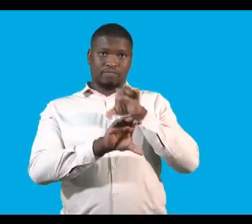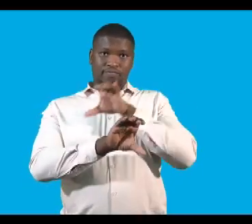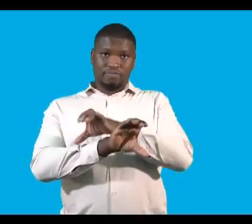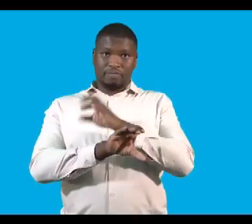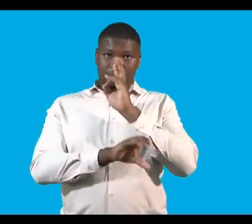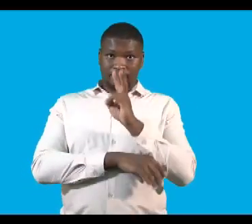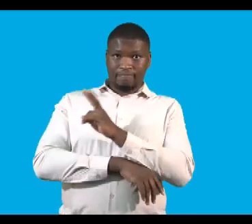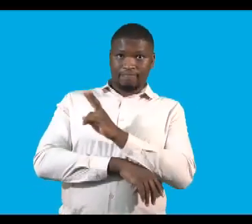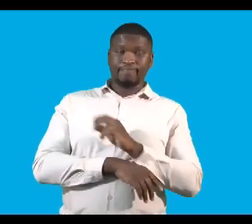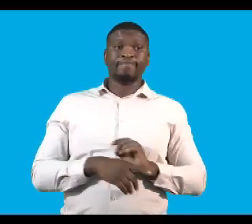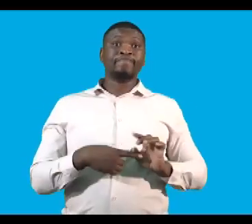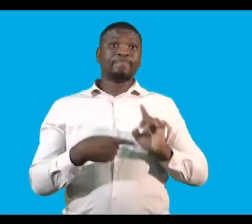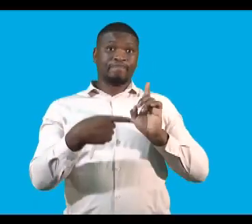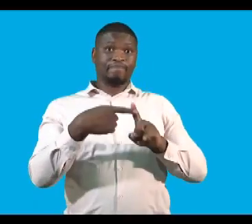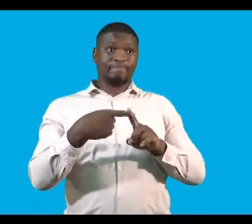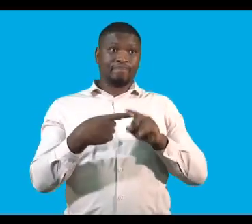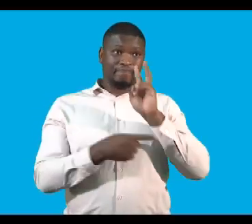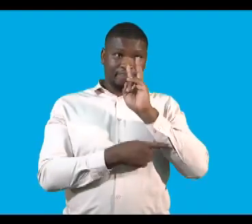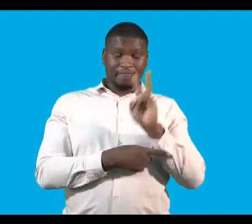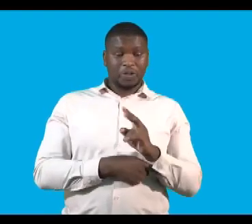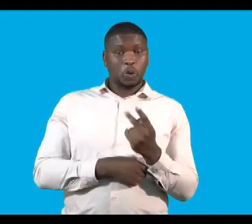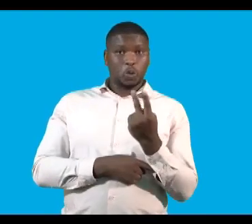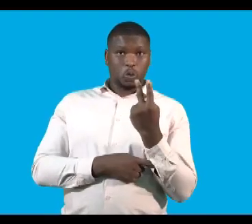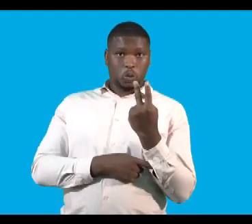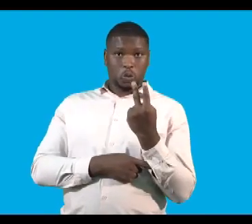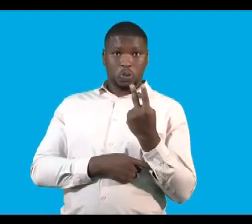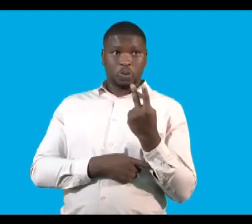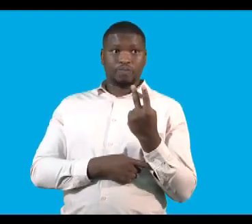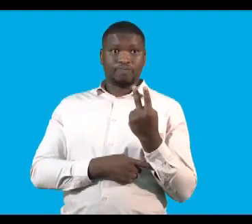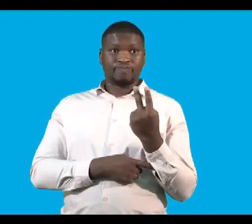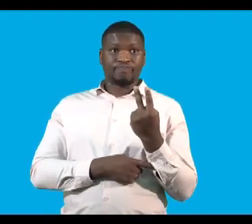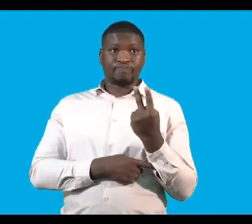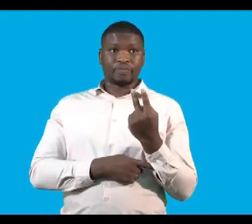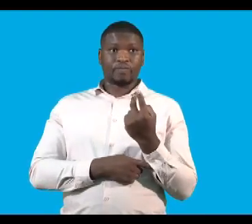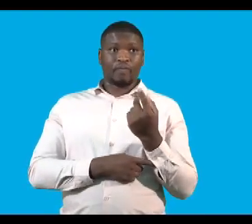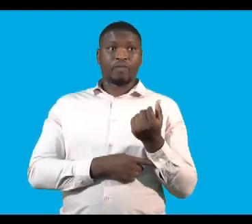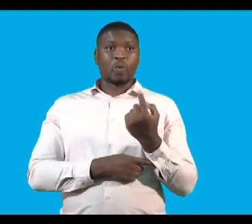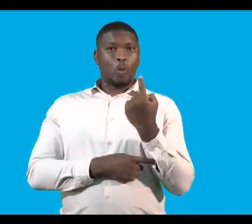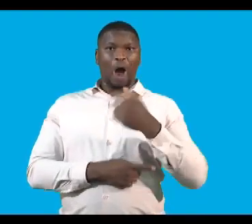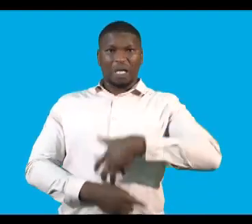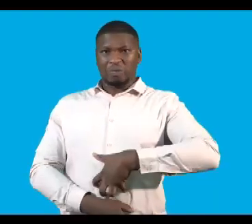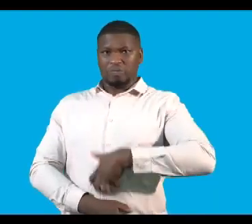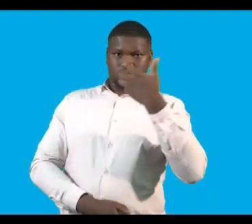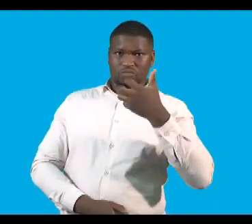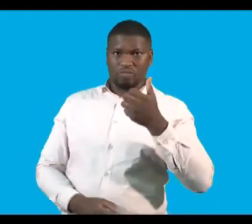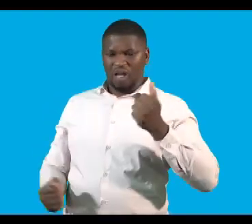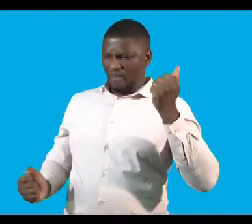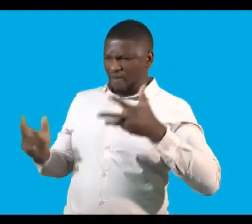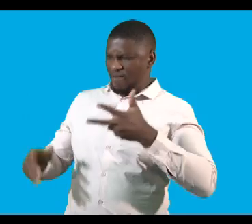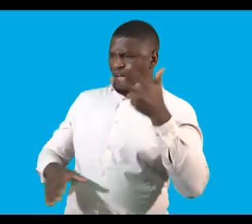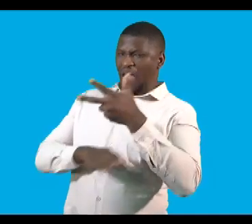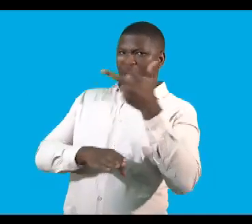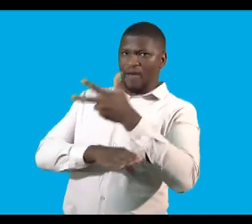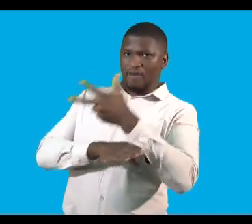are labeled. In the first frame, we see 2 characters, and one character seems quite